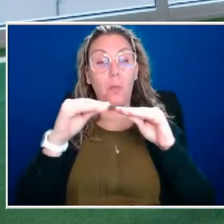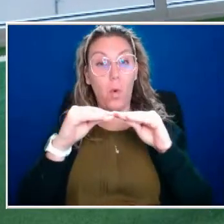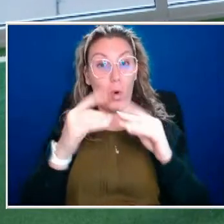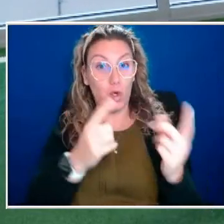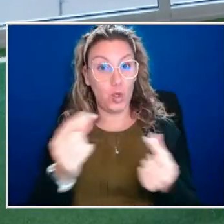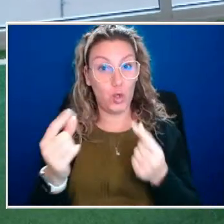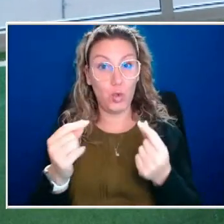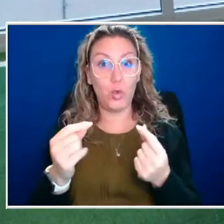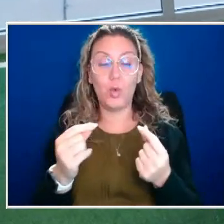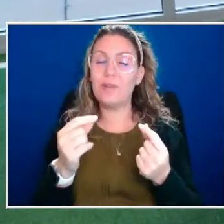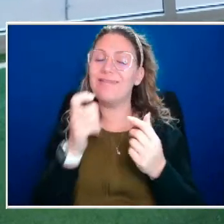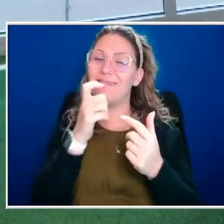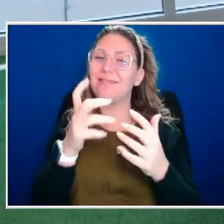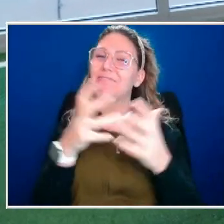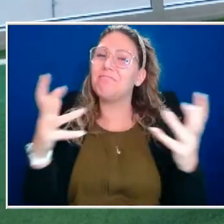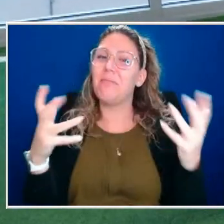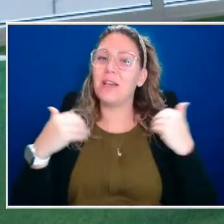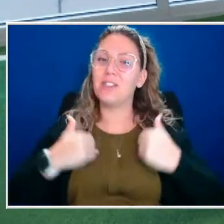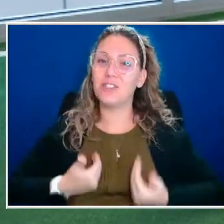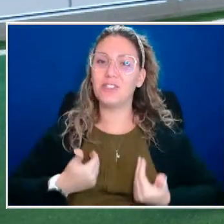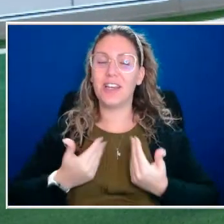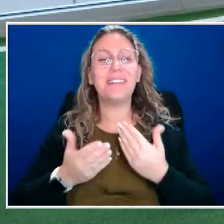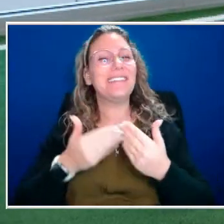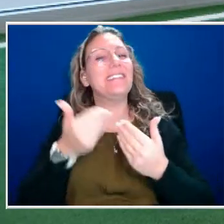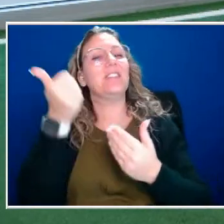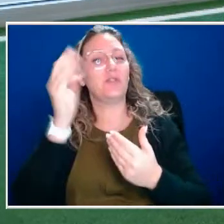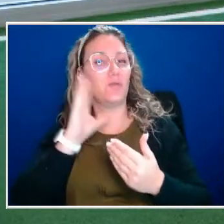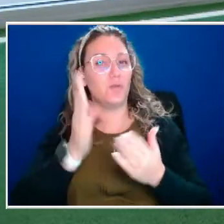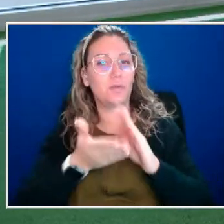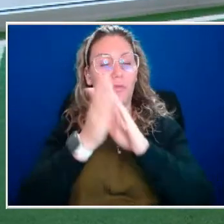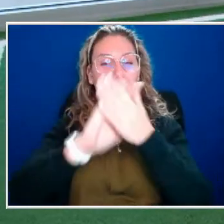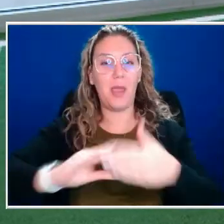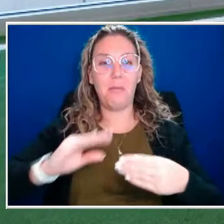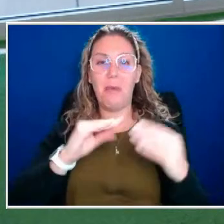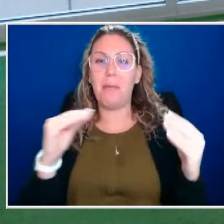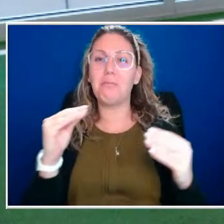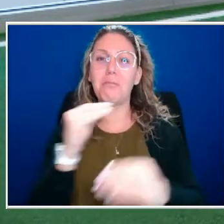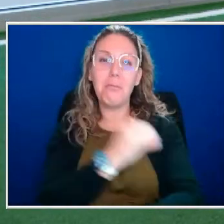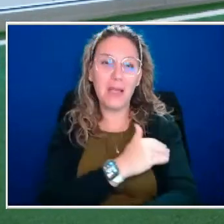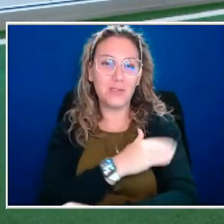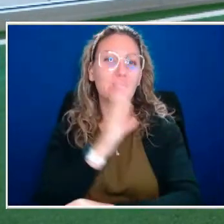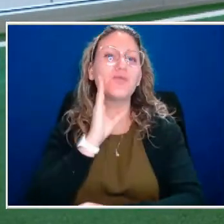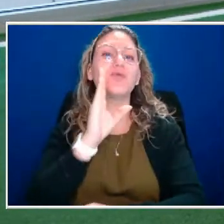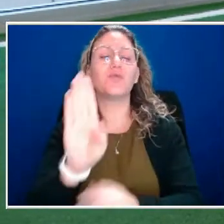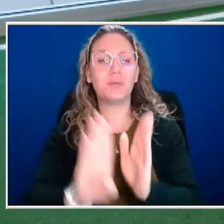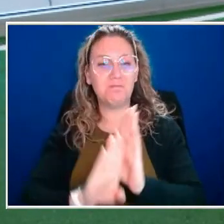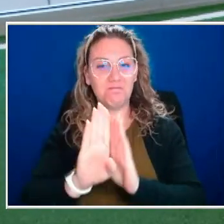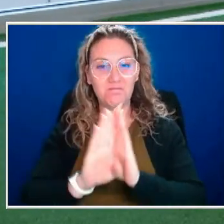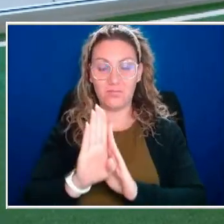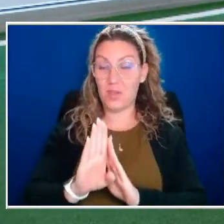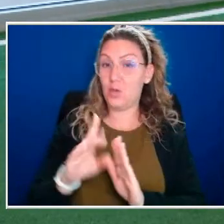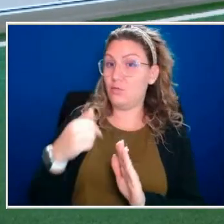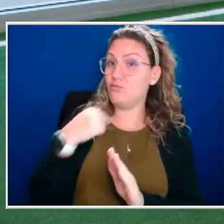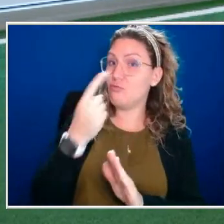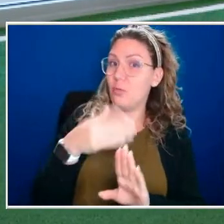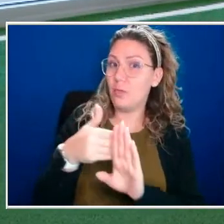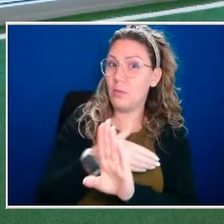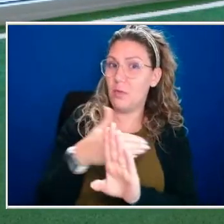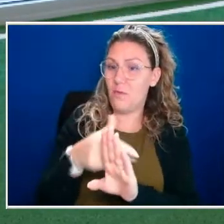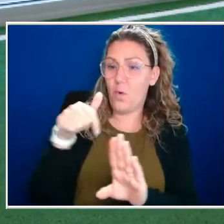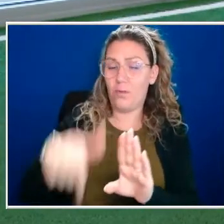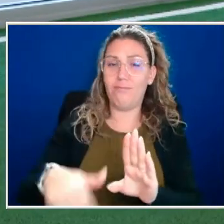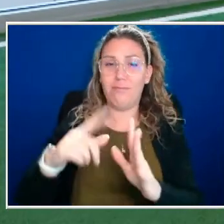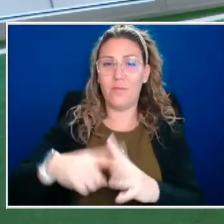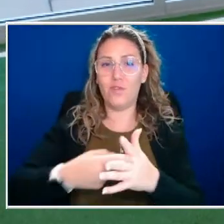it'll get, and the more those muscles will get ready for it. You were telling me before the segment began that you have a special class that you